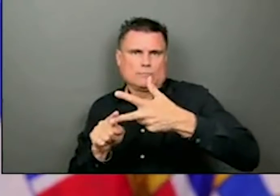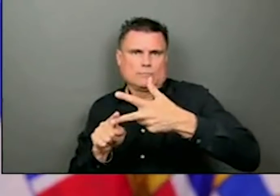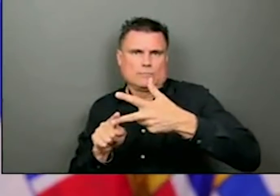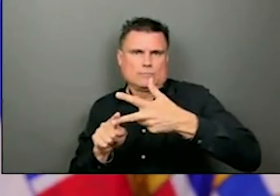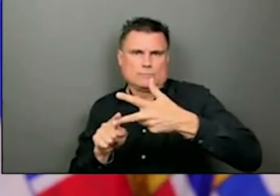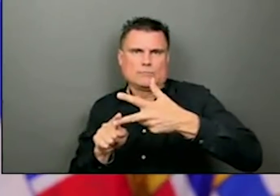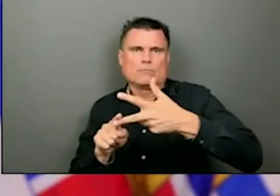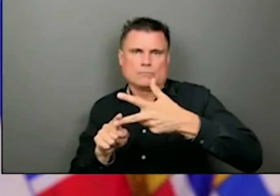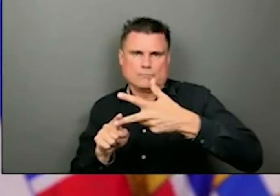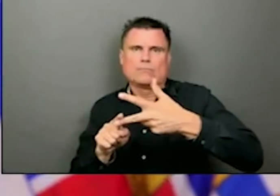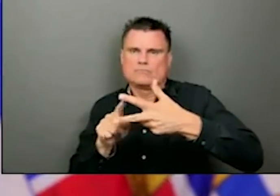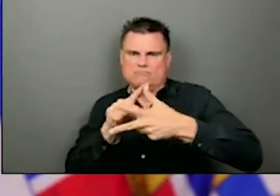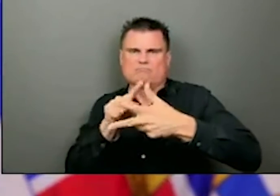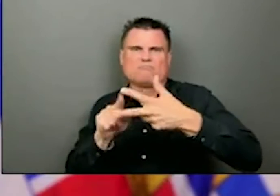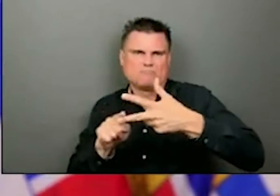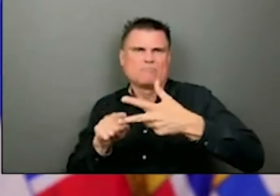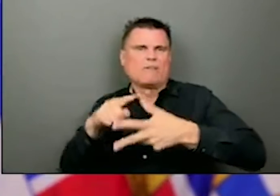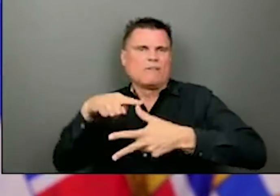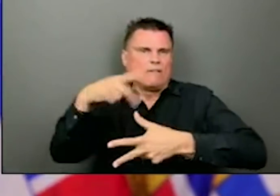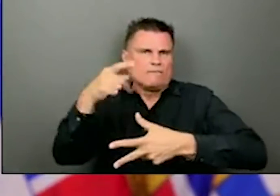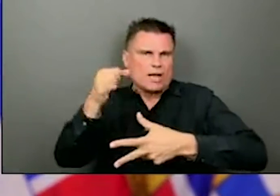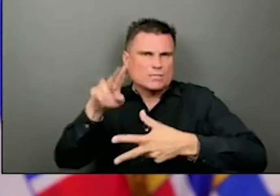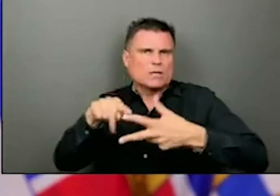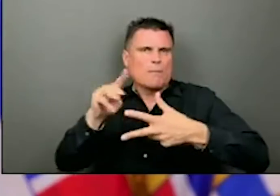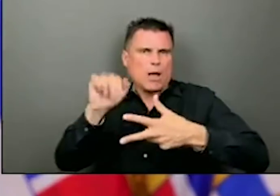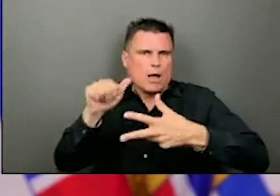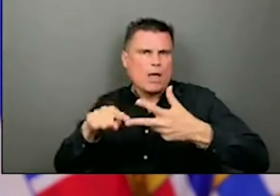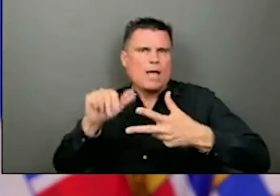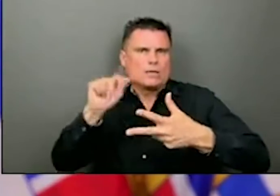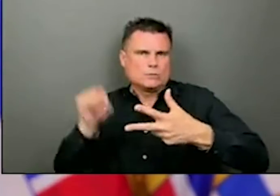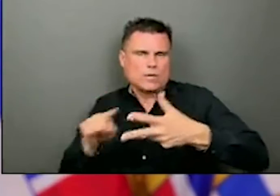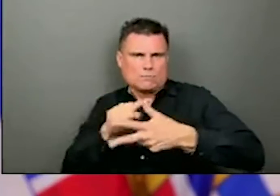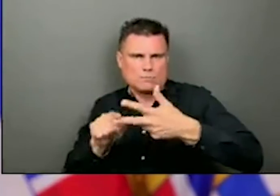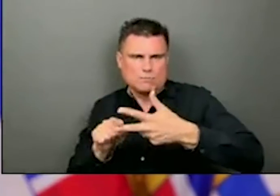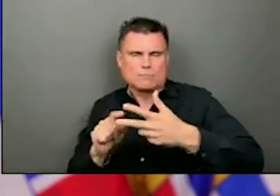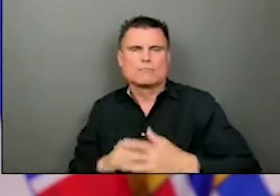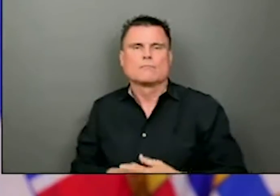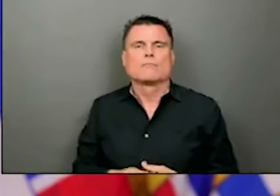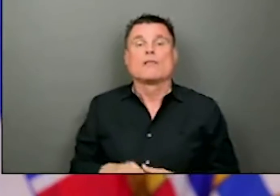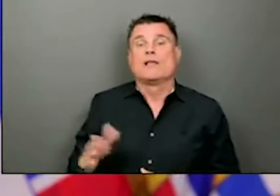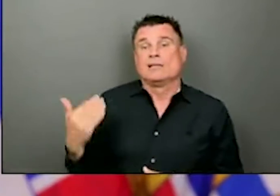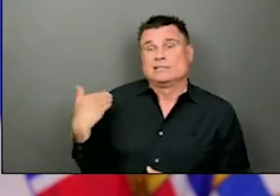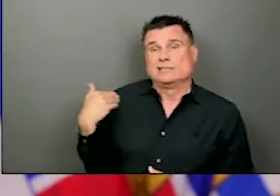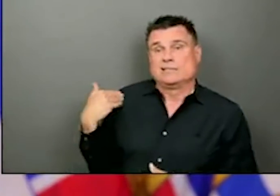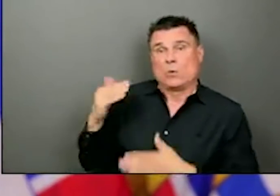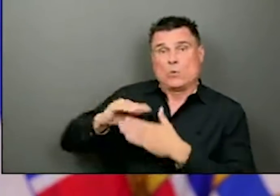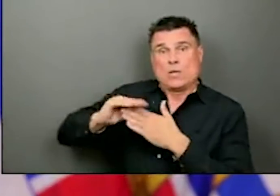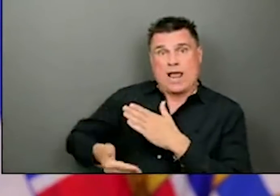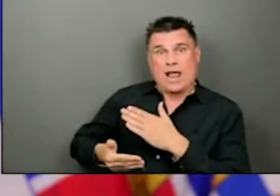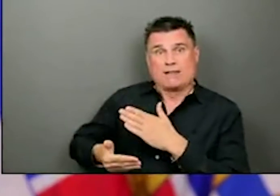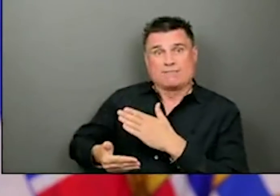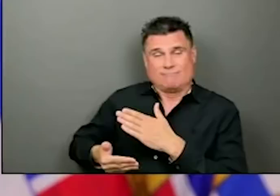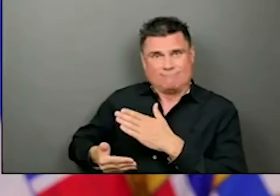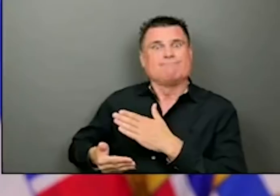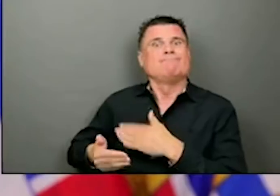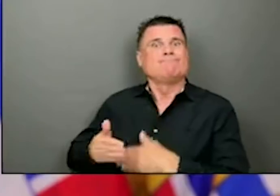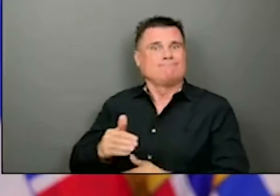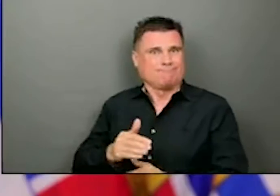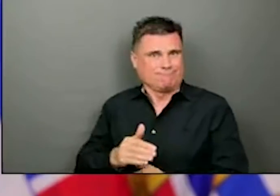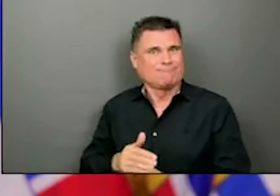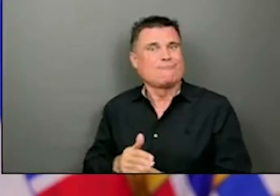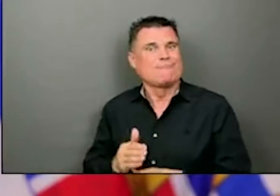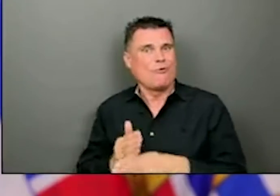this past weekend, we have immunized 3 million people. 3 million people of us here in